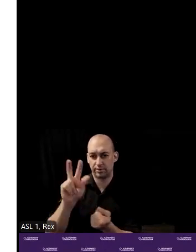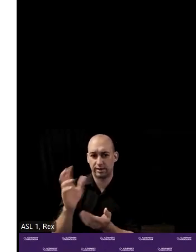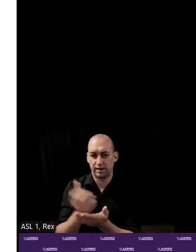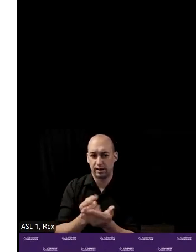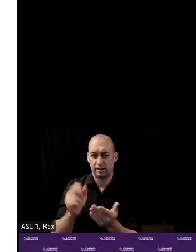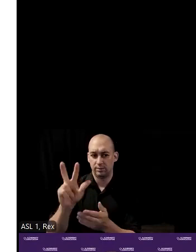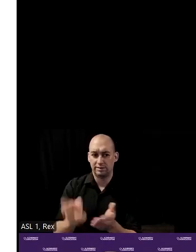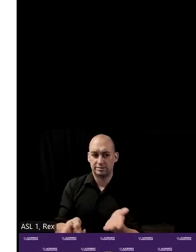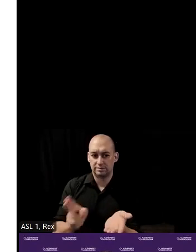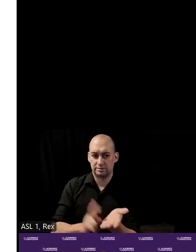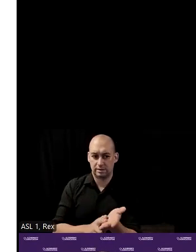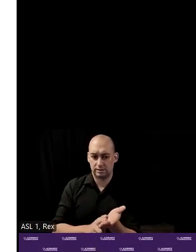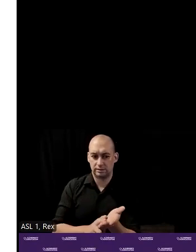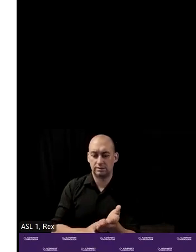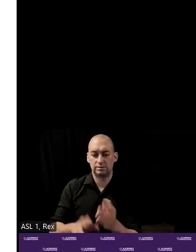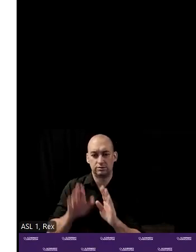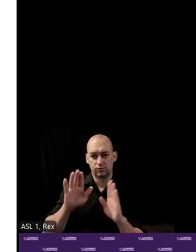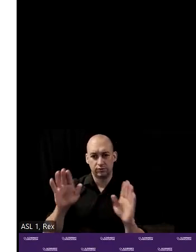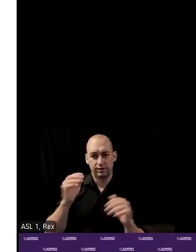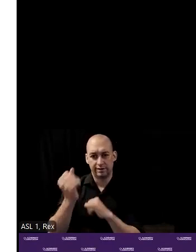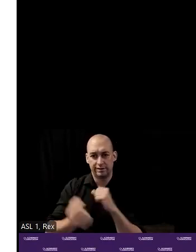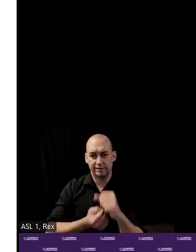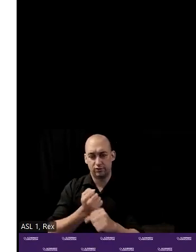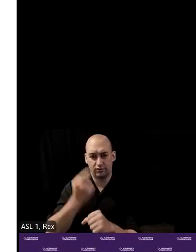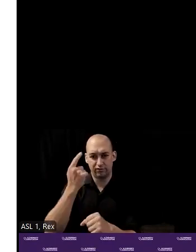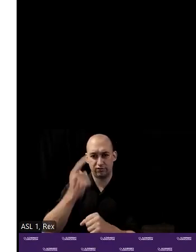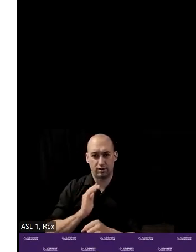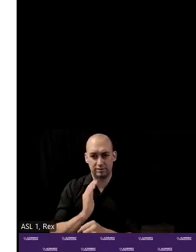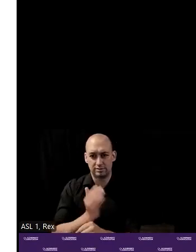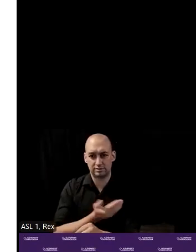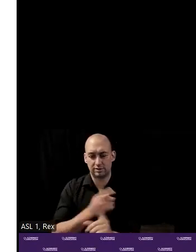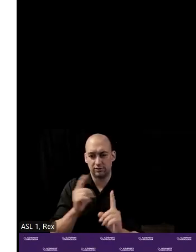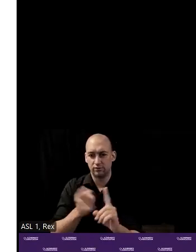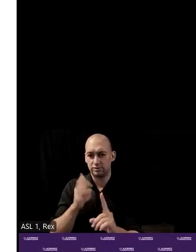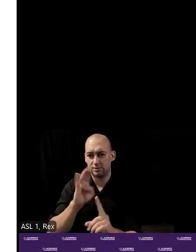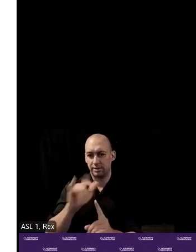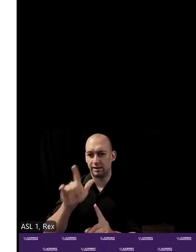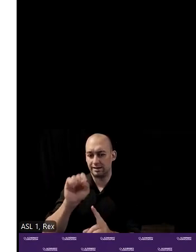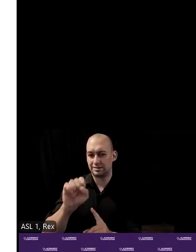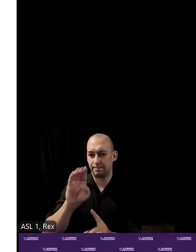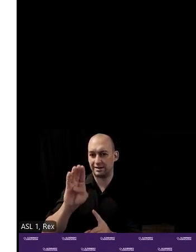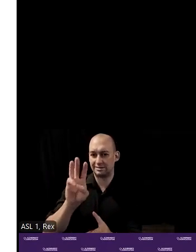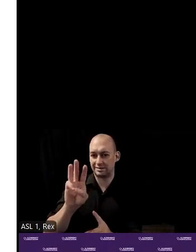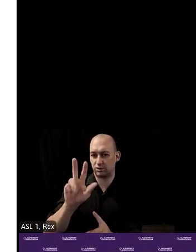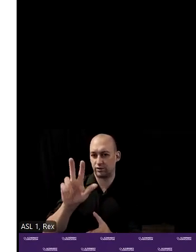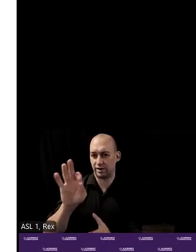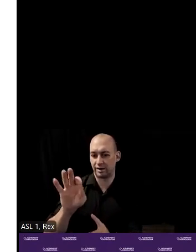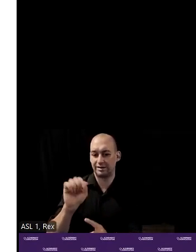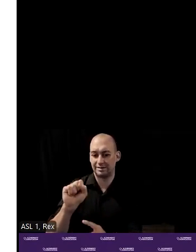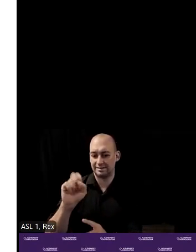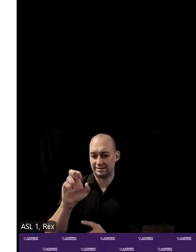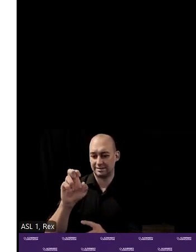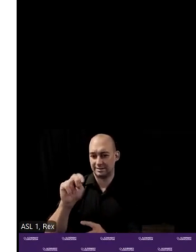this year, so it was a really great year for us. First bill was SB 639. This was by Senator Limon, dealing with